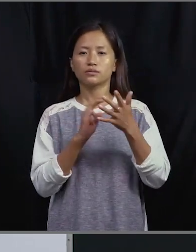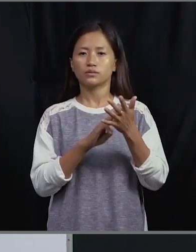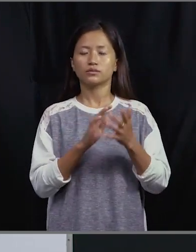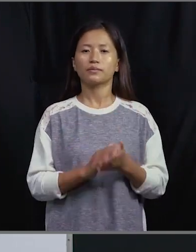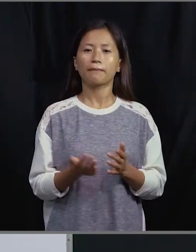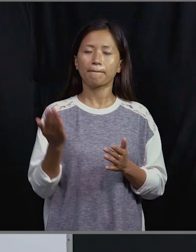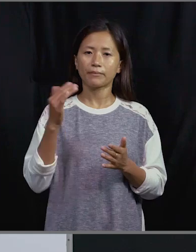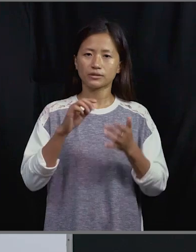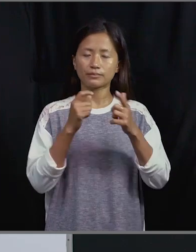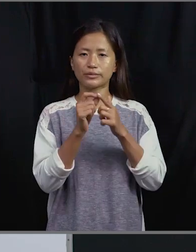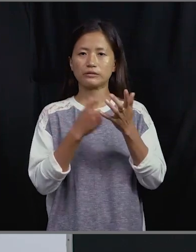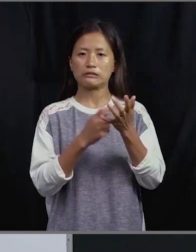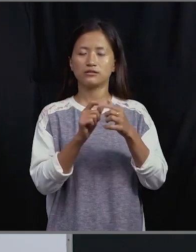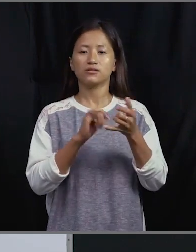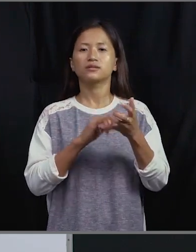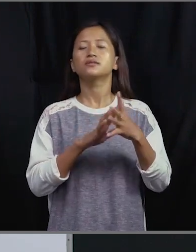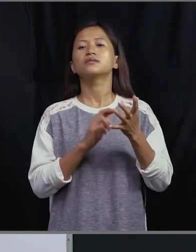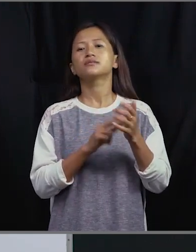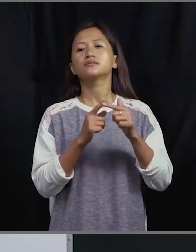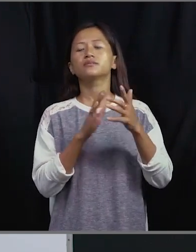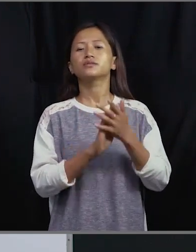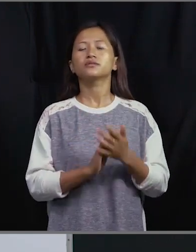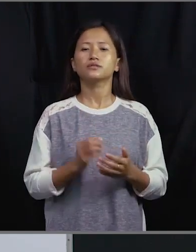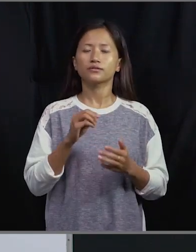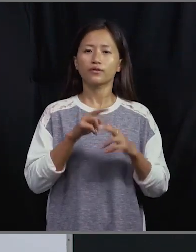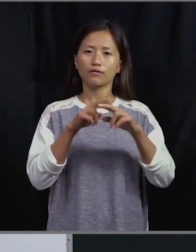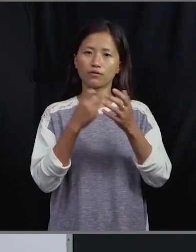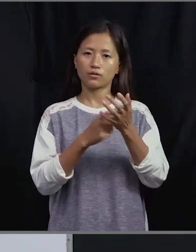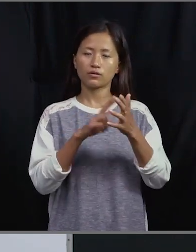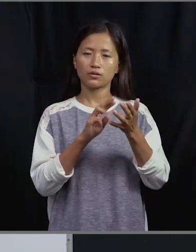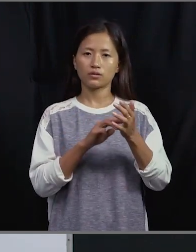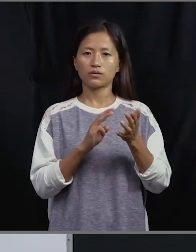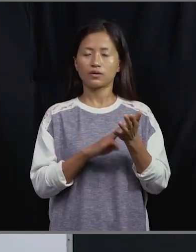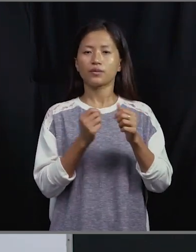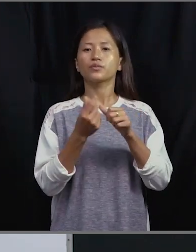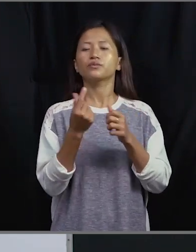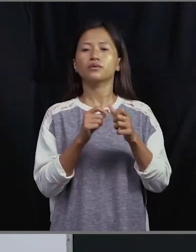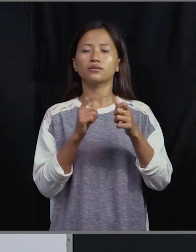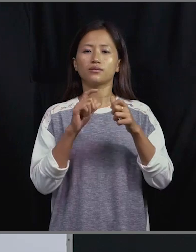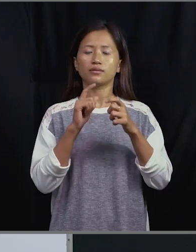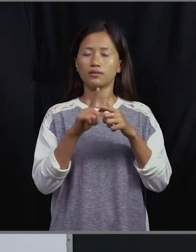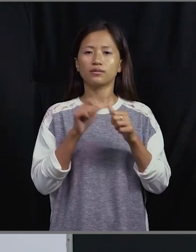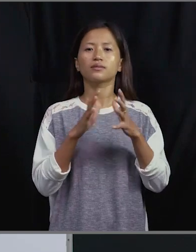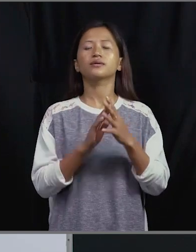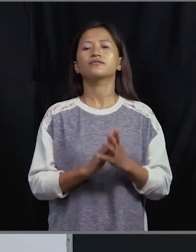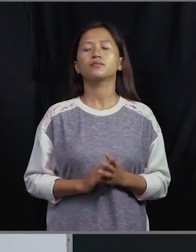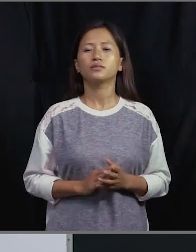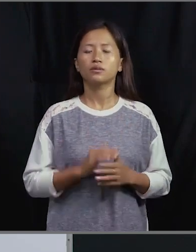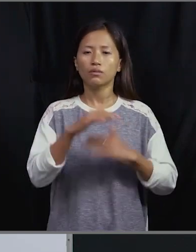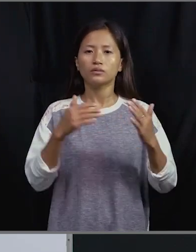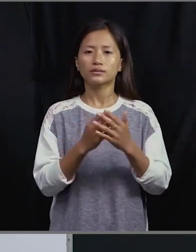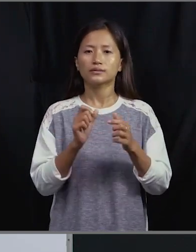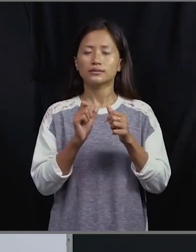present in a molecule of a compound. Whereas molecular formula, it is the formula that represents the actual number of atoms of all